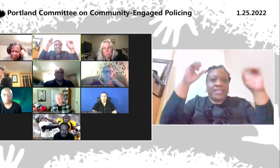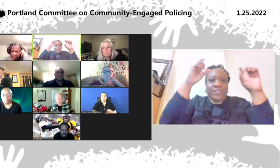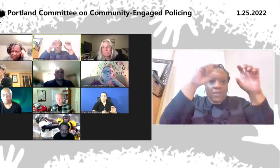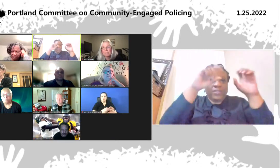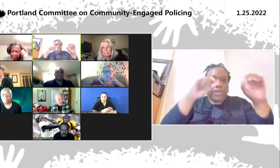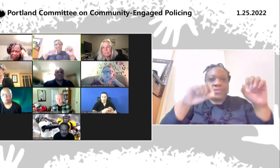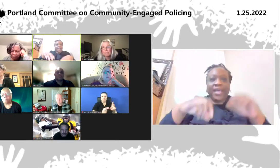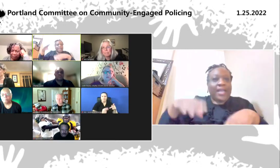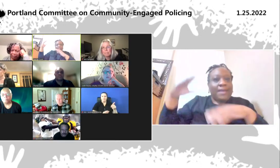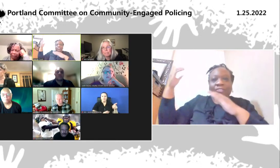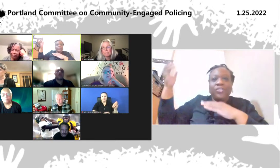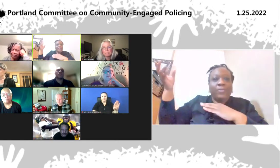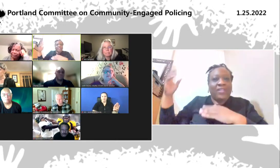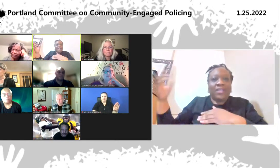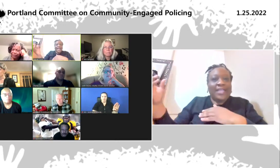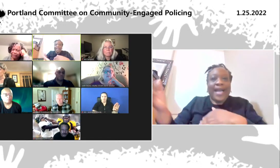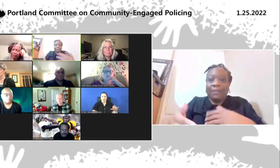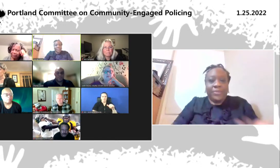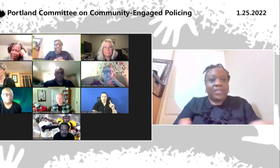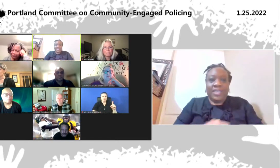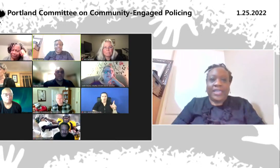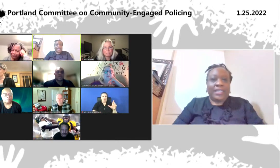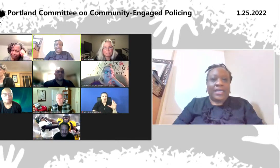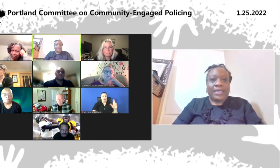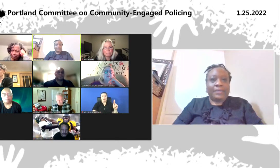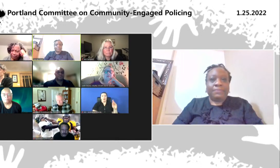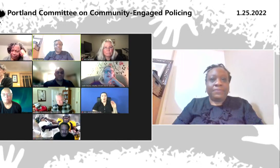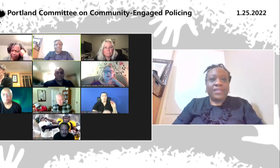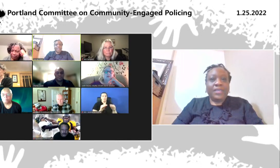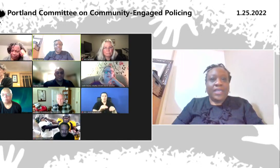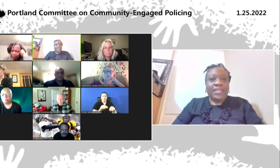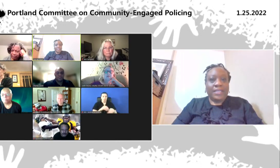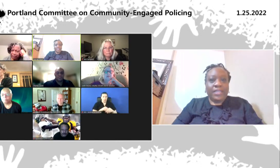what it says on the website. I'm not sure about the link. I can put the link in